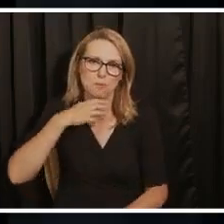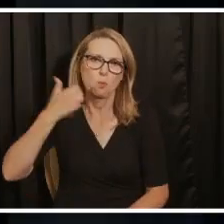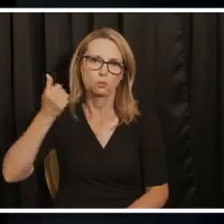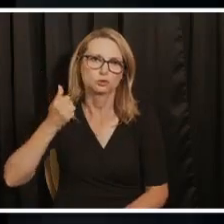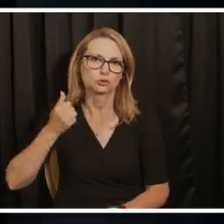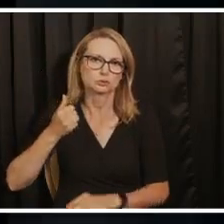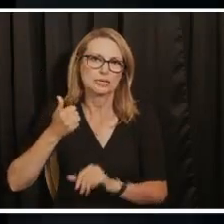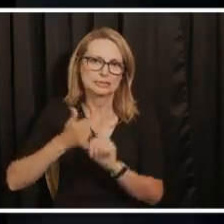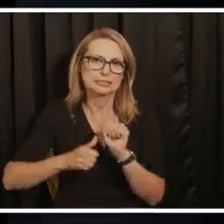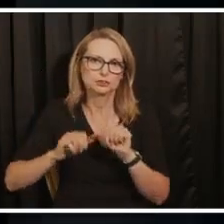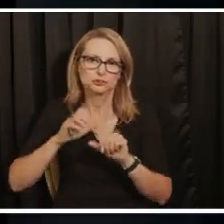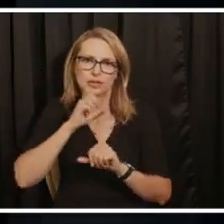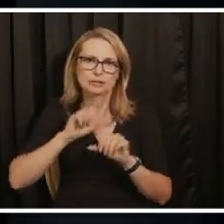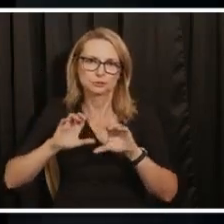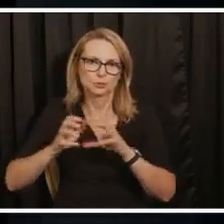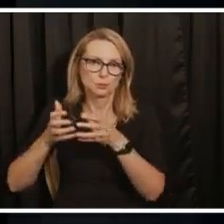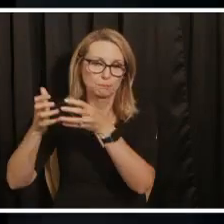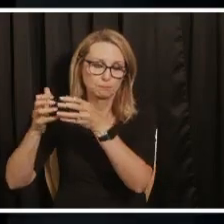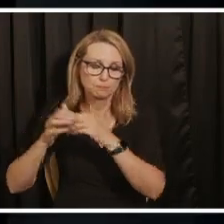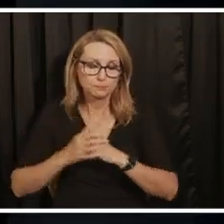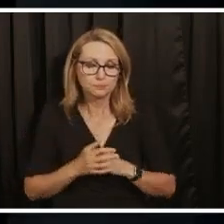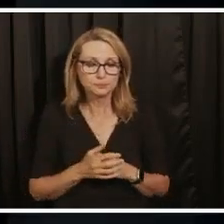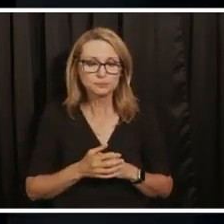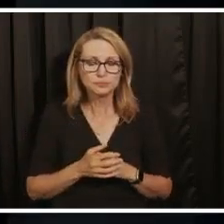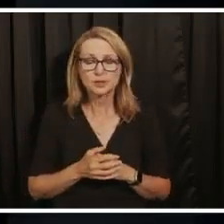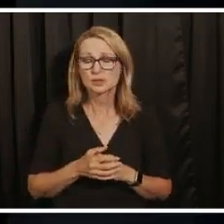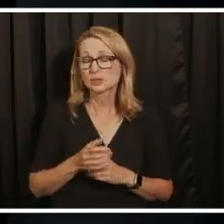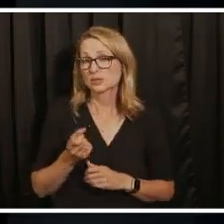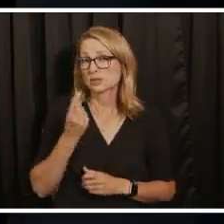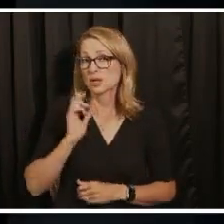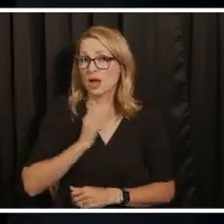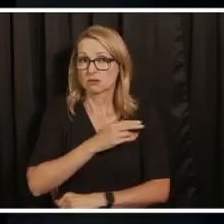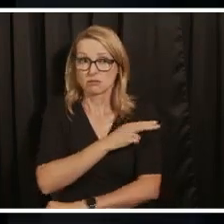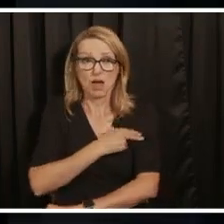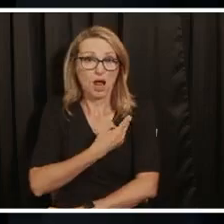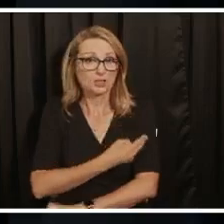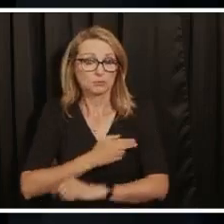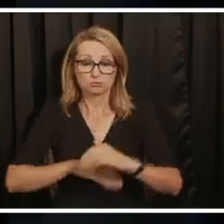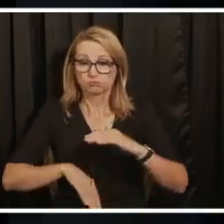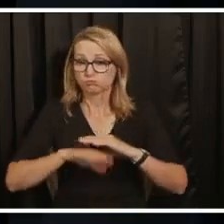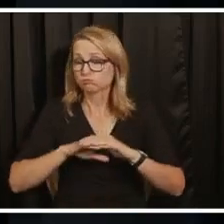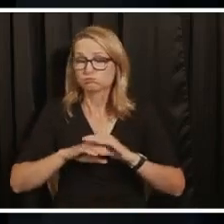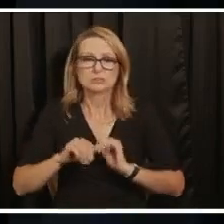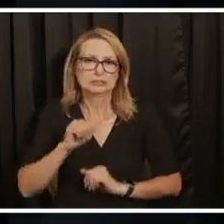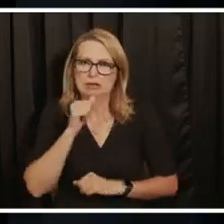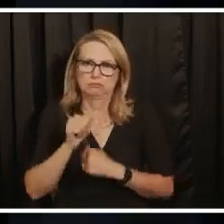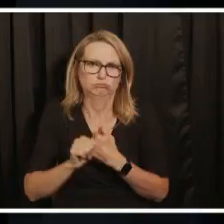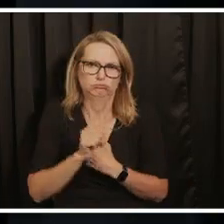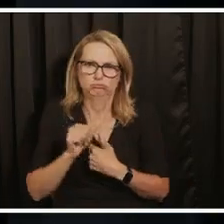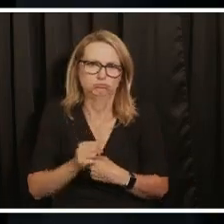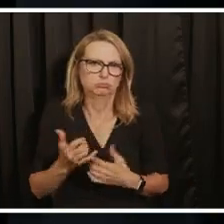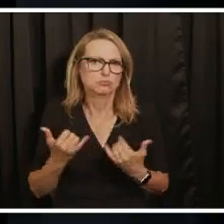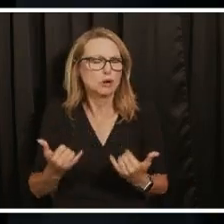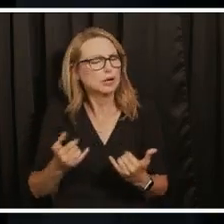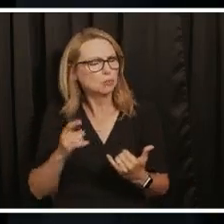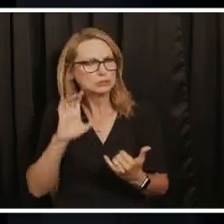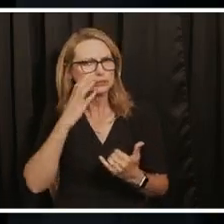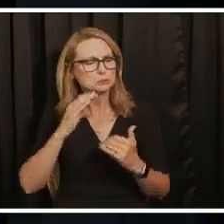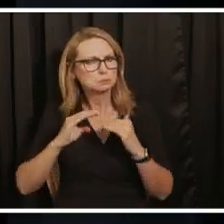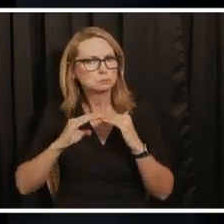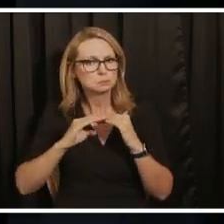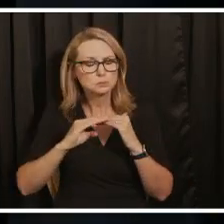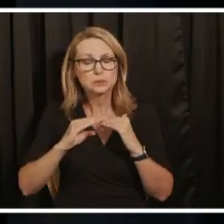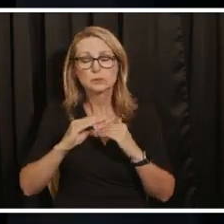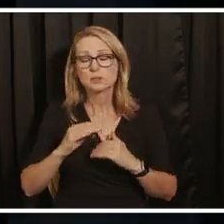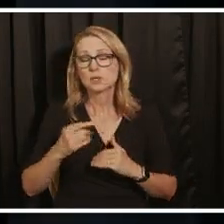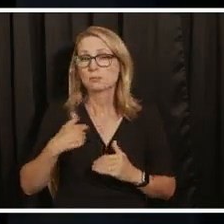down. We are not currently in jeopardy of overwhelming our hospital capacity. And everybody who experiences any illness in Colorado will get the very